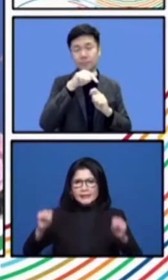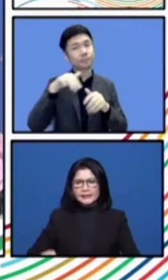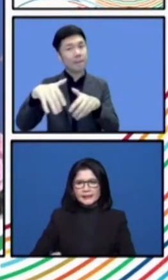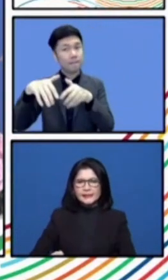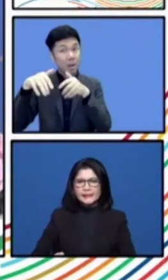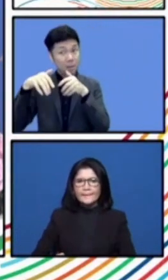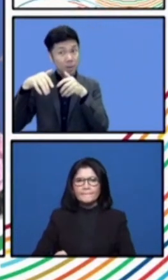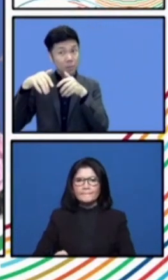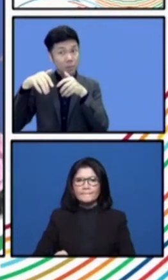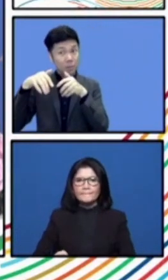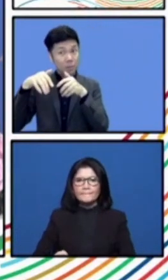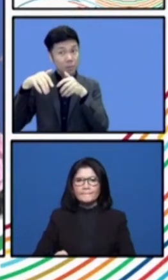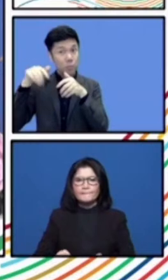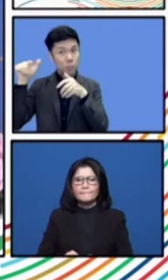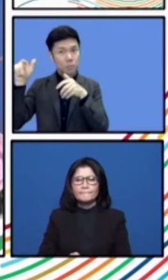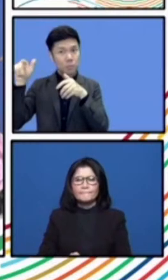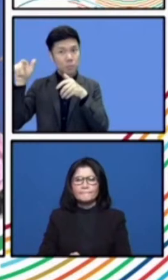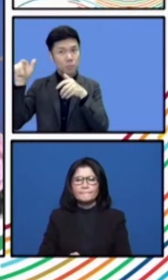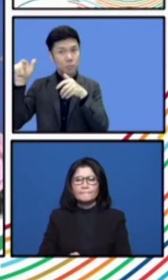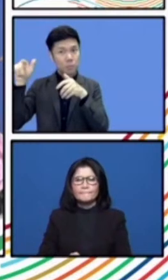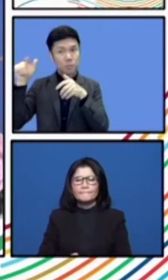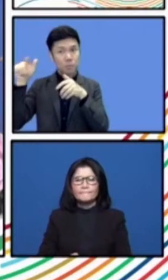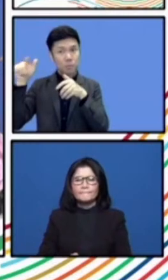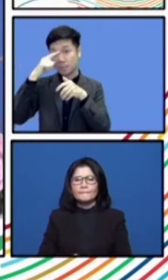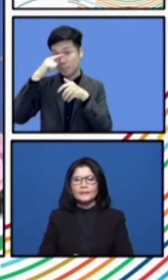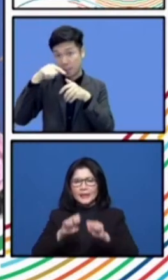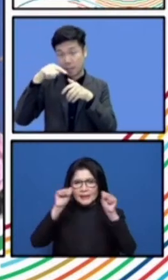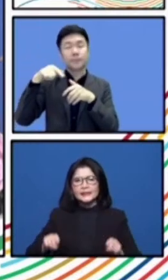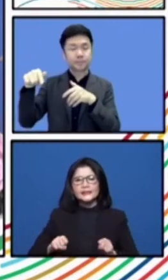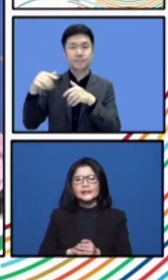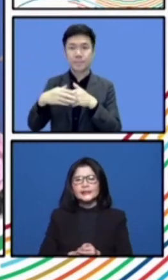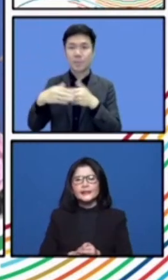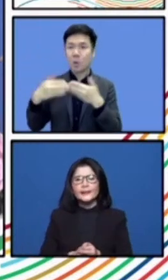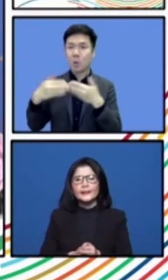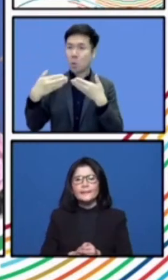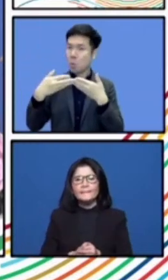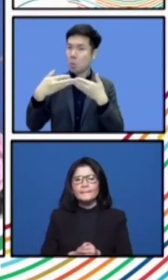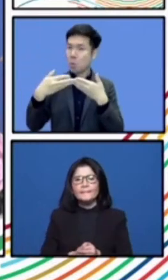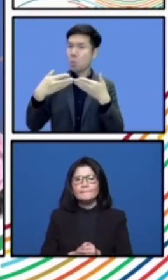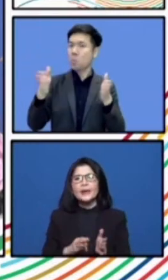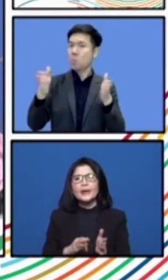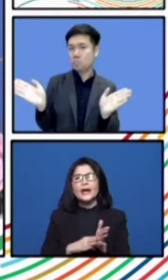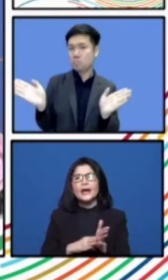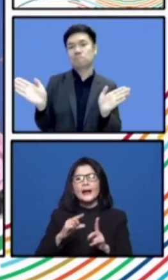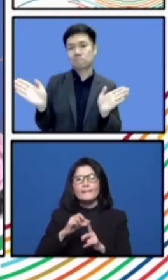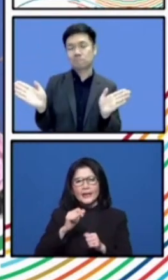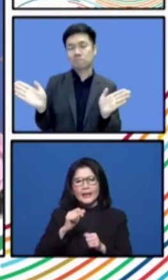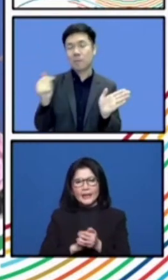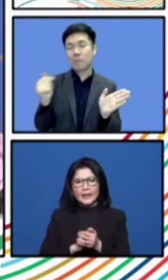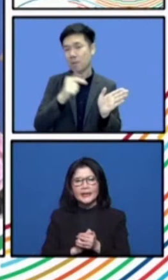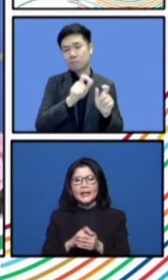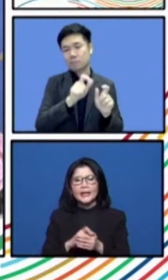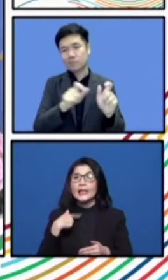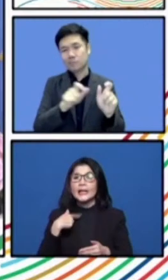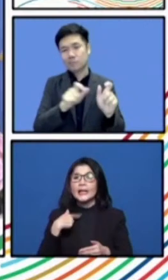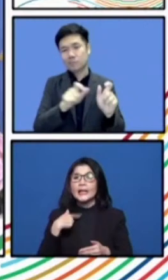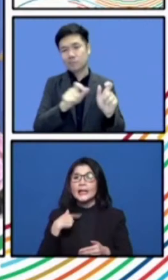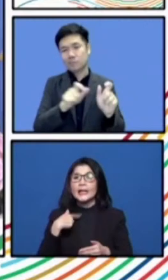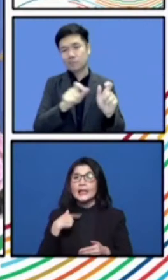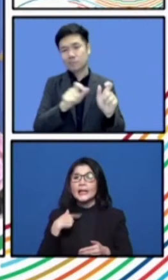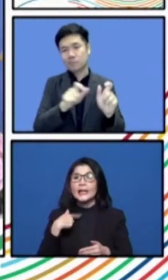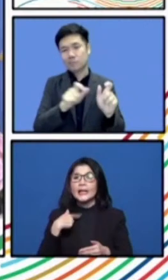was more catering towards participation of the people including persons with disabilities